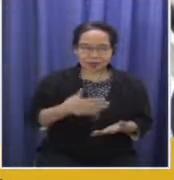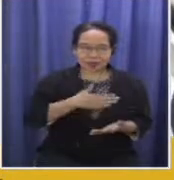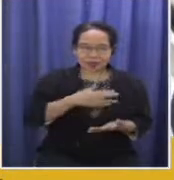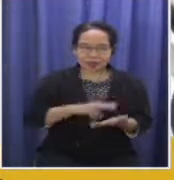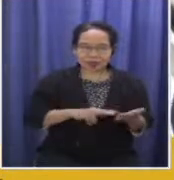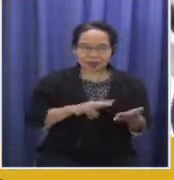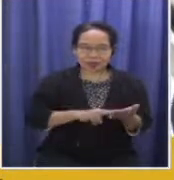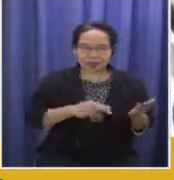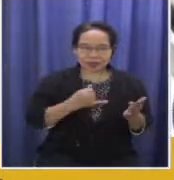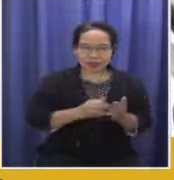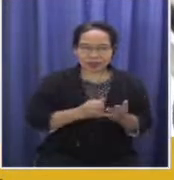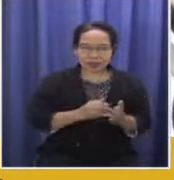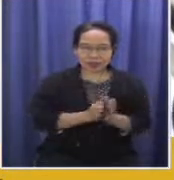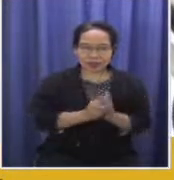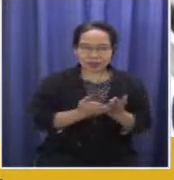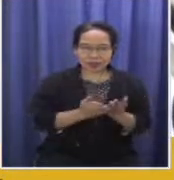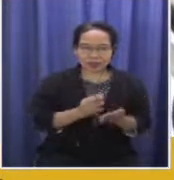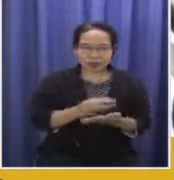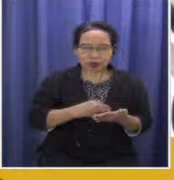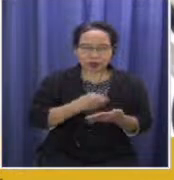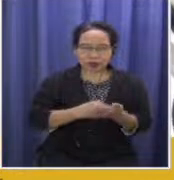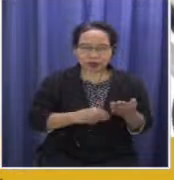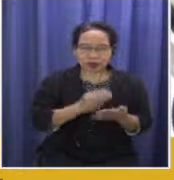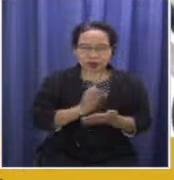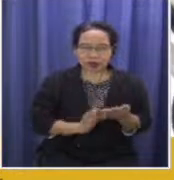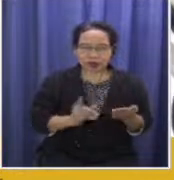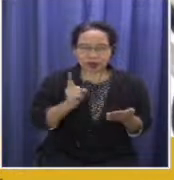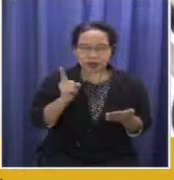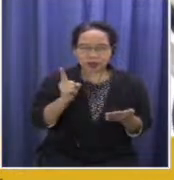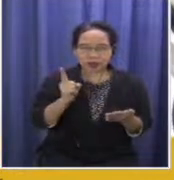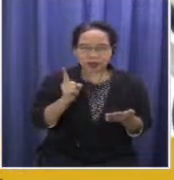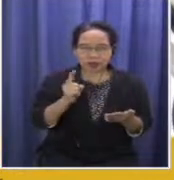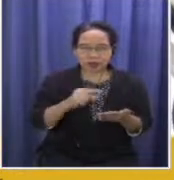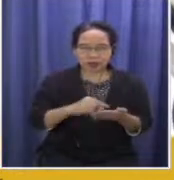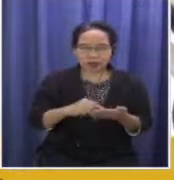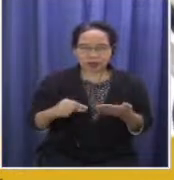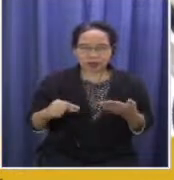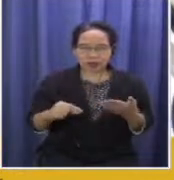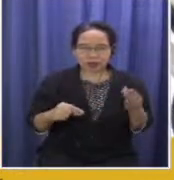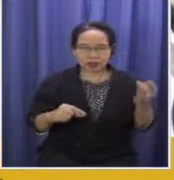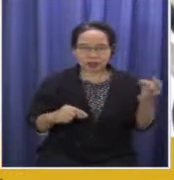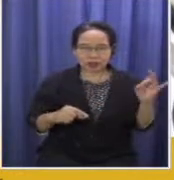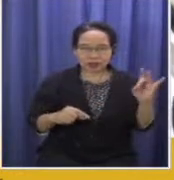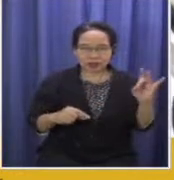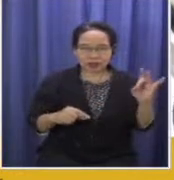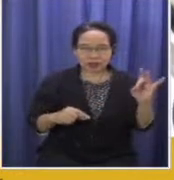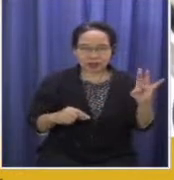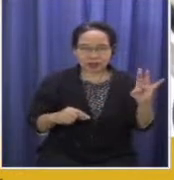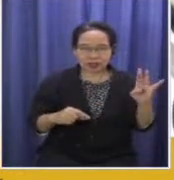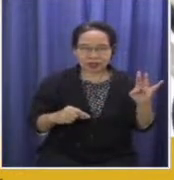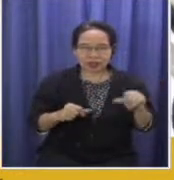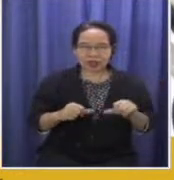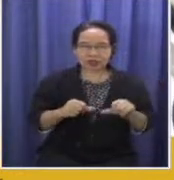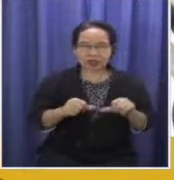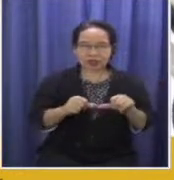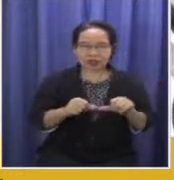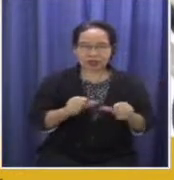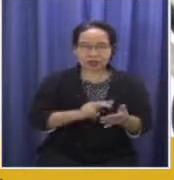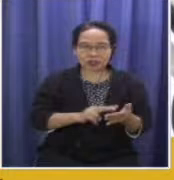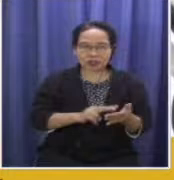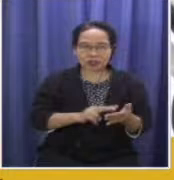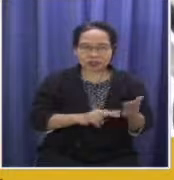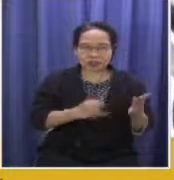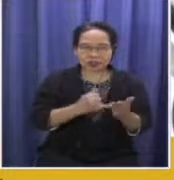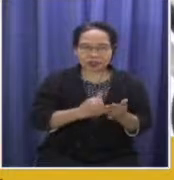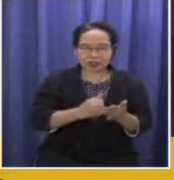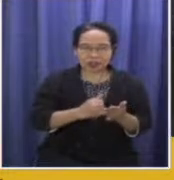read in the book of Matthew chapter 1 verse 18 onwards. Let us read,